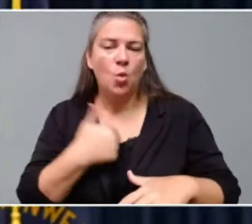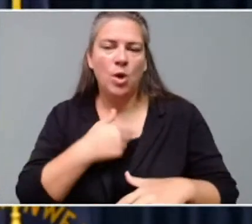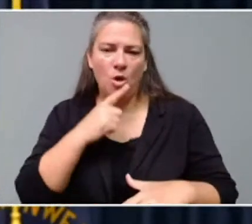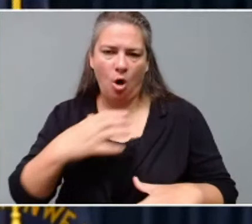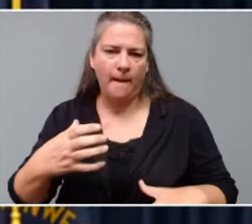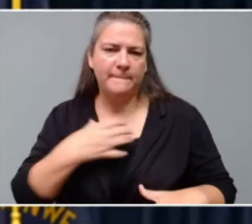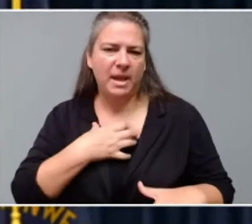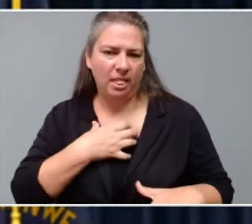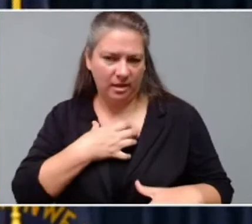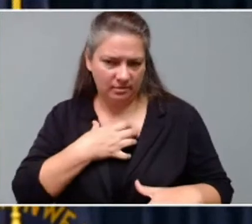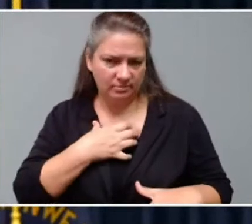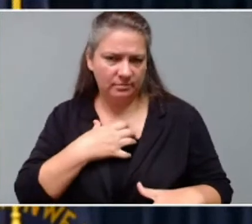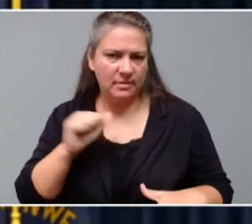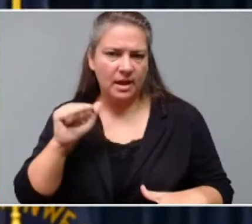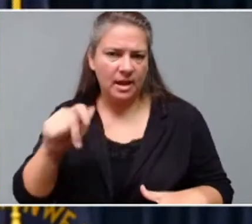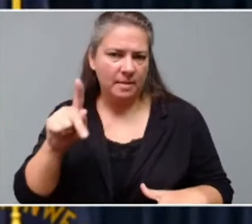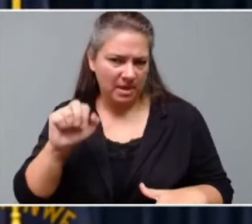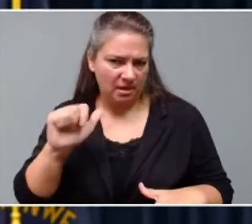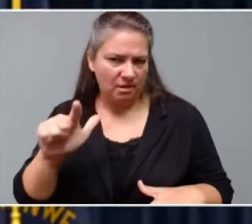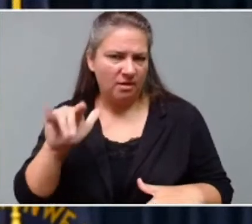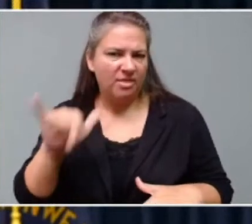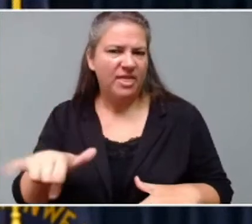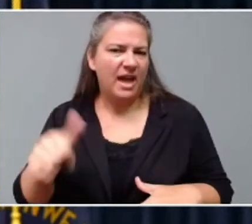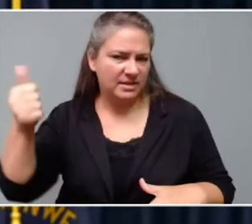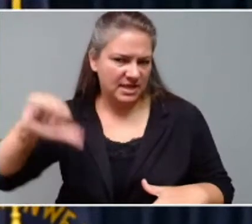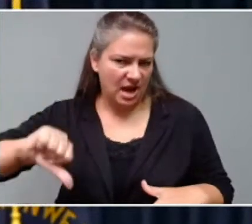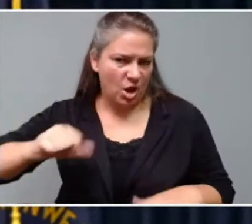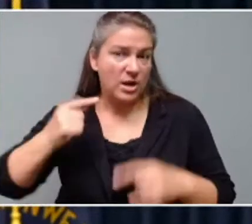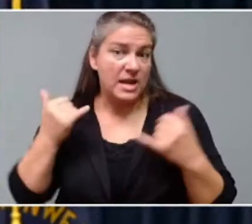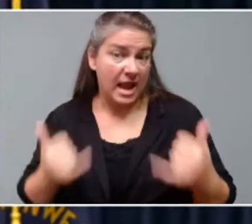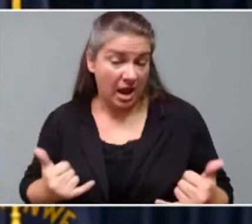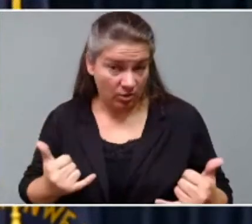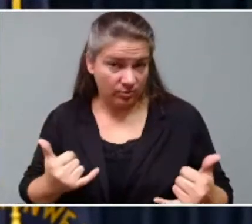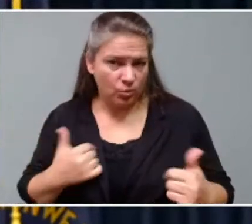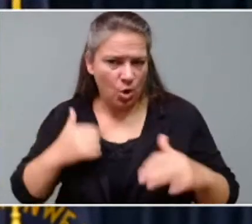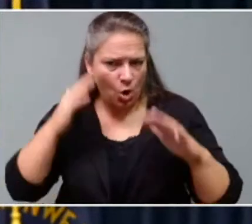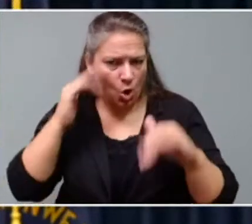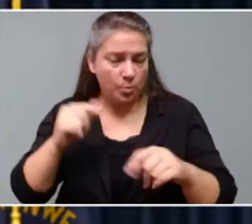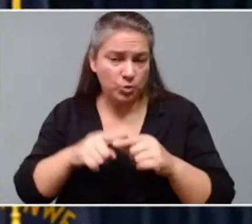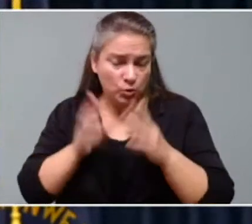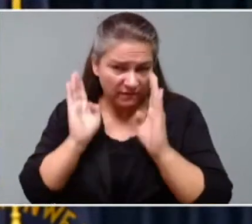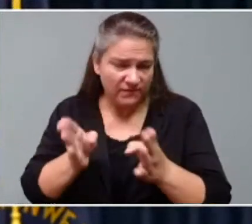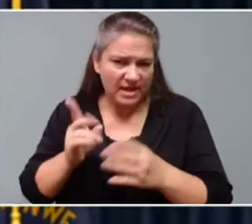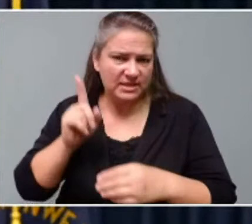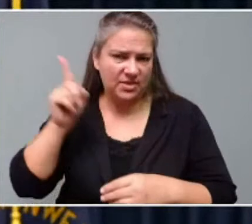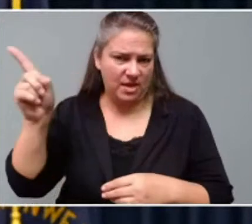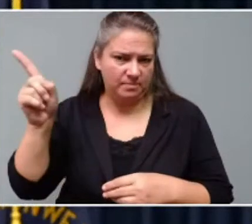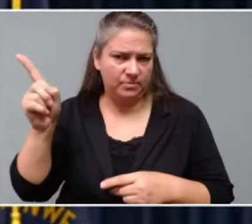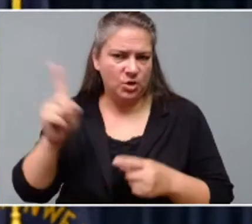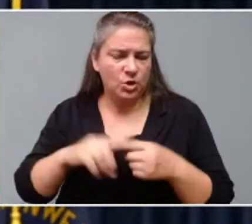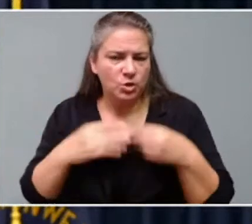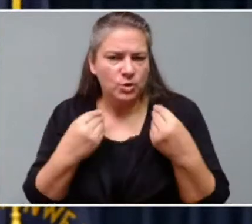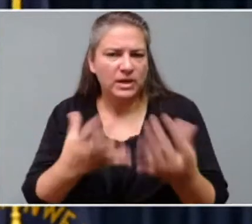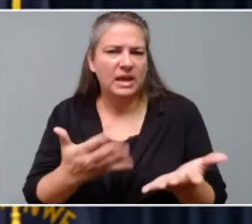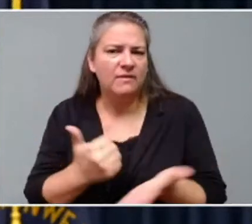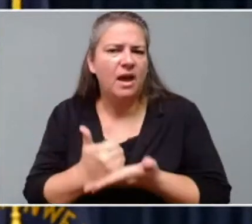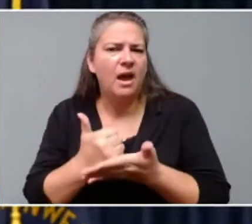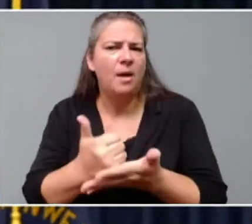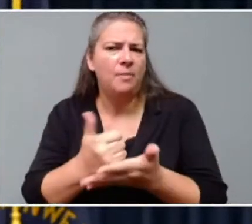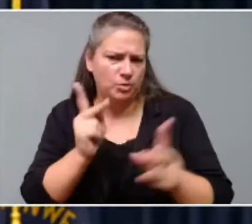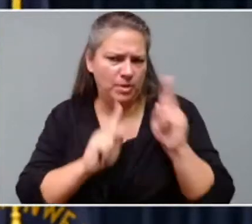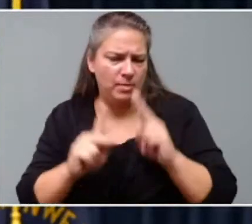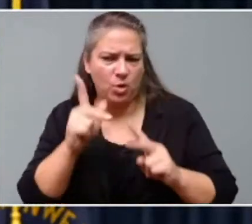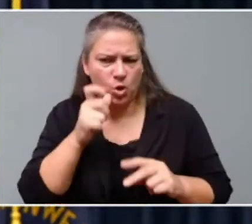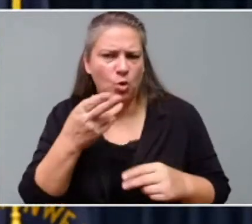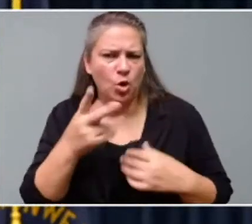denial right now in hopes of ultimately persuading them to provide help to folks that were harmed